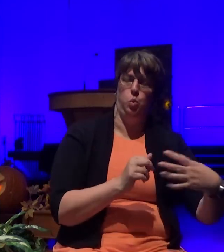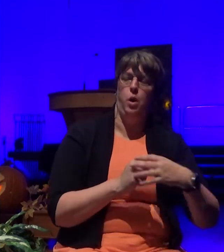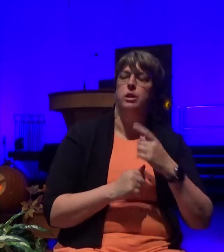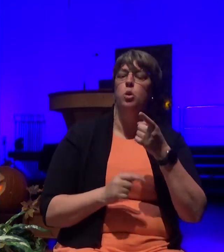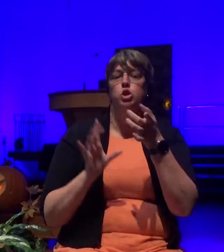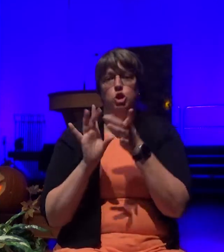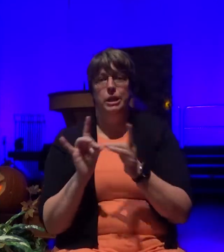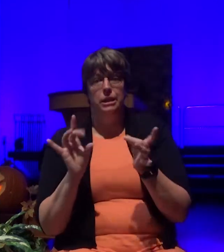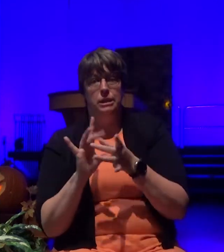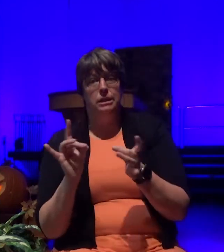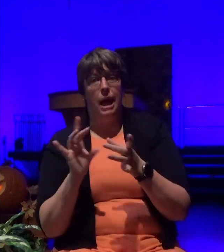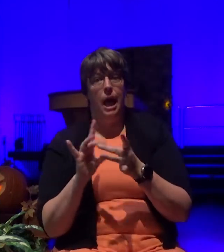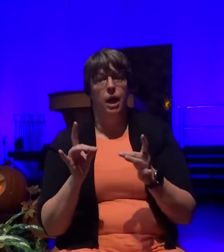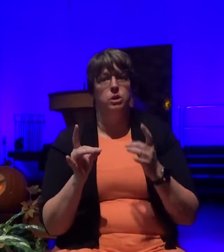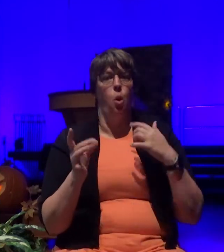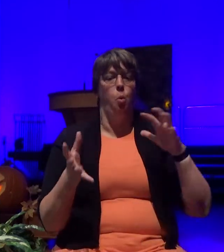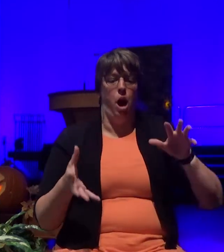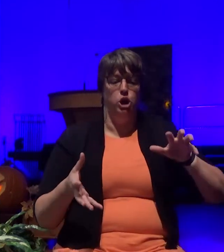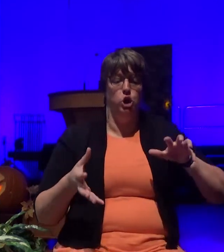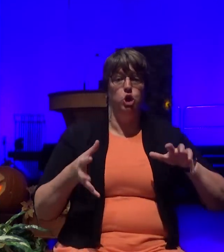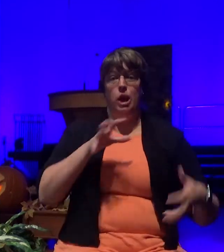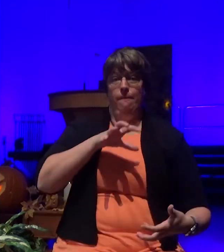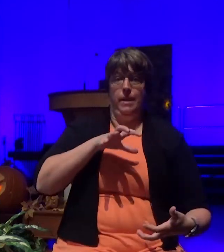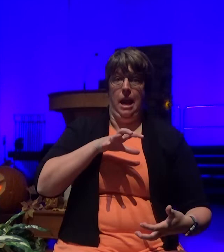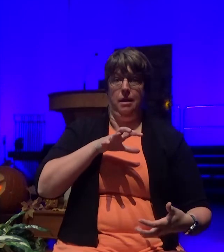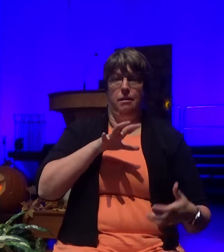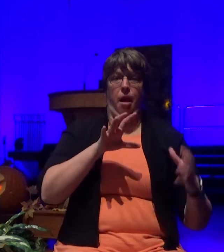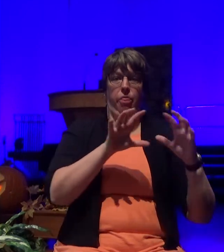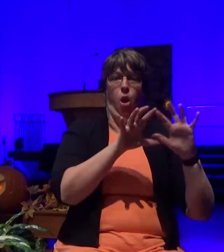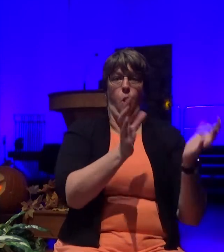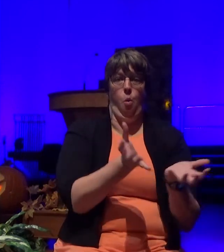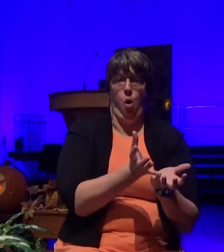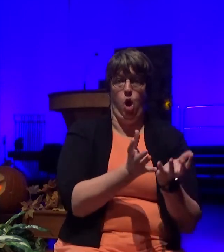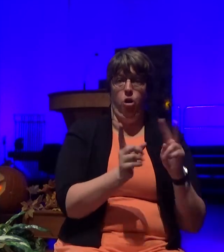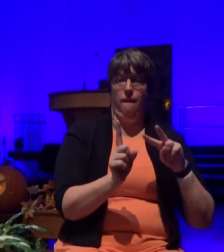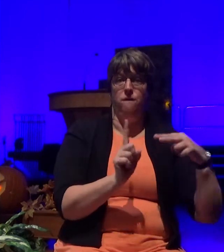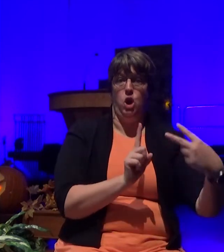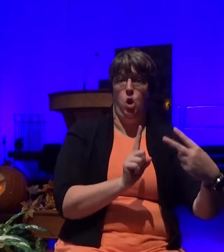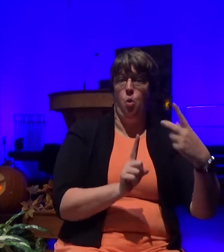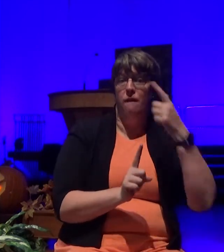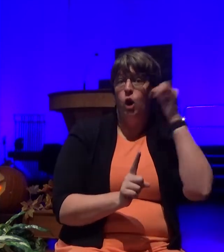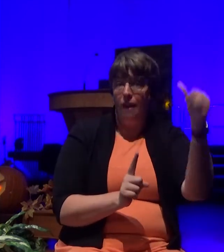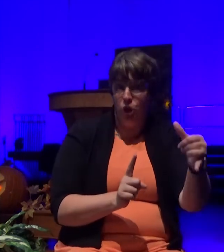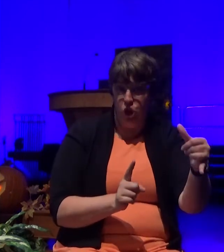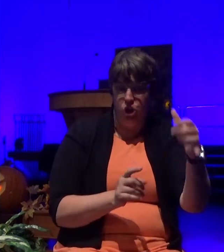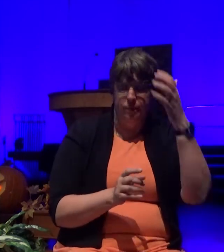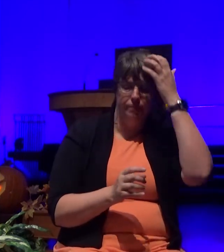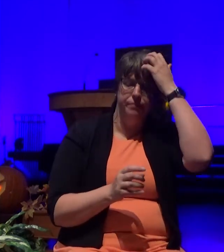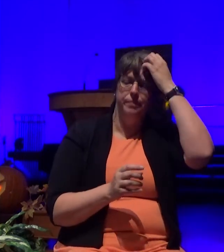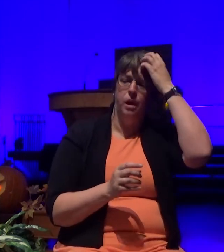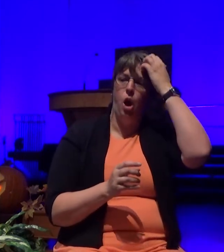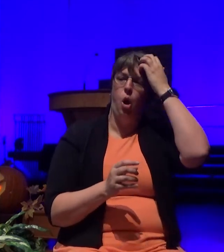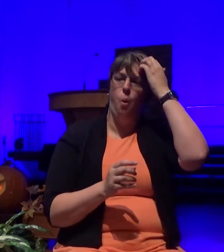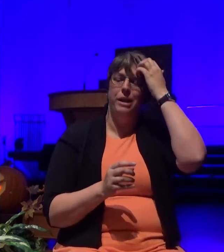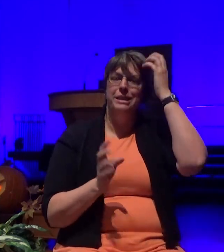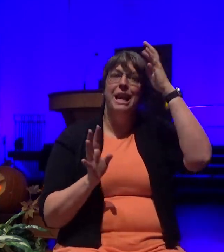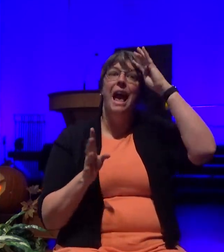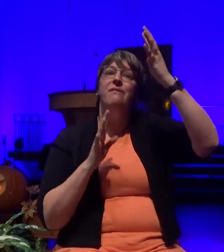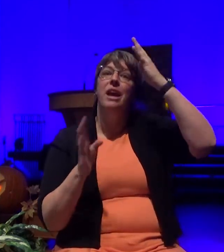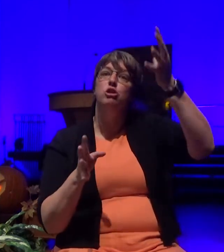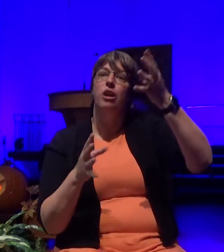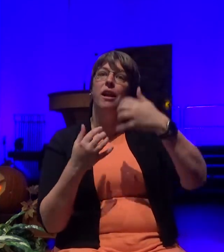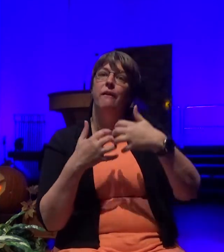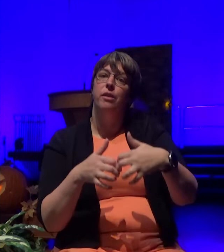what shifted their worldview forever was the invention of those machines where they could